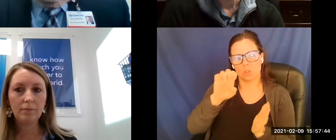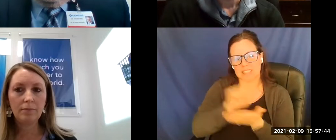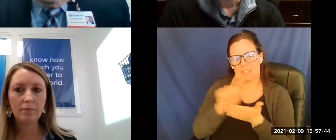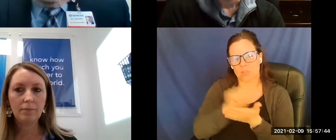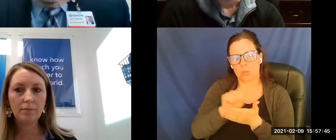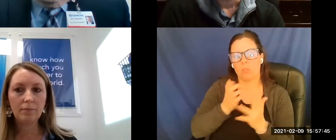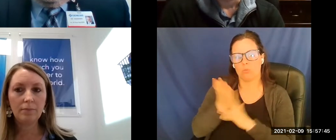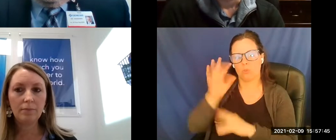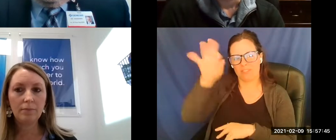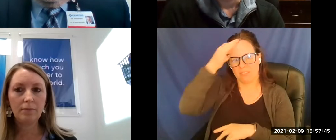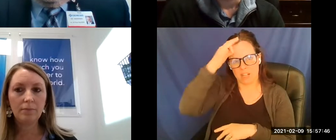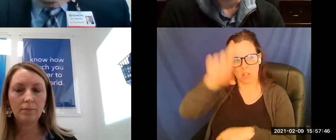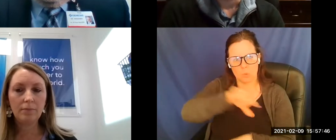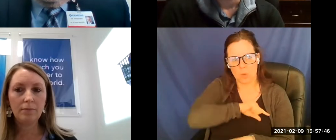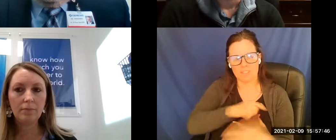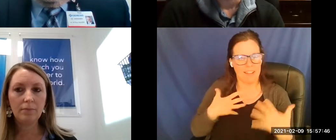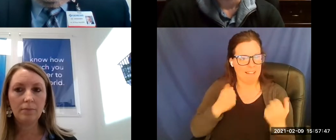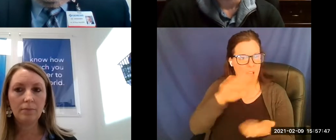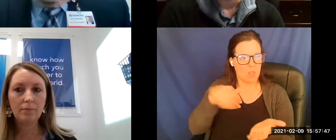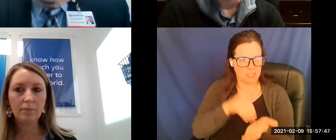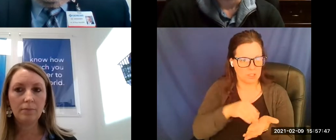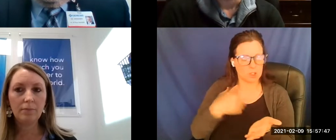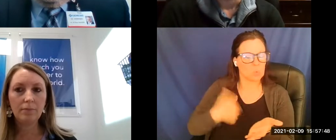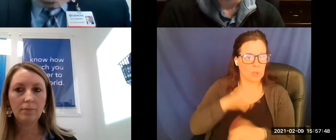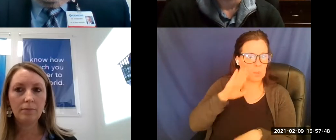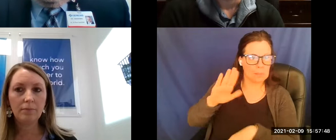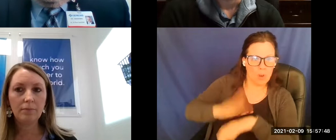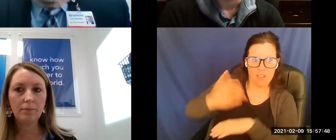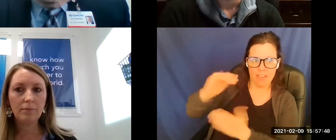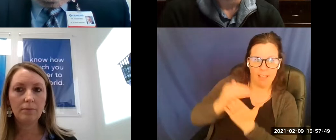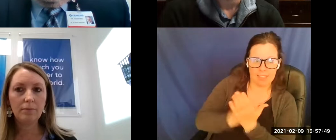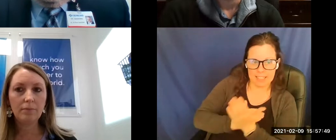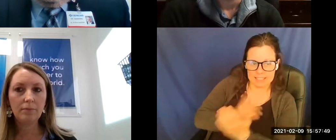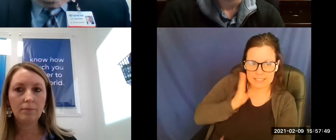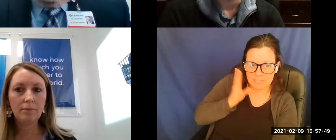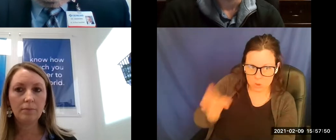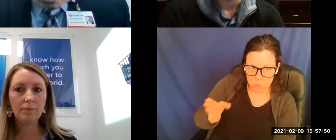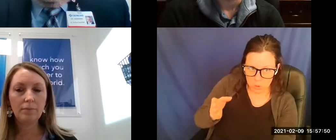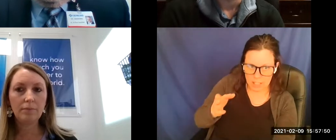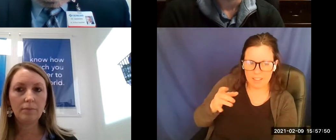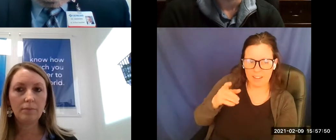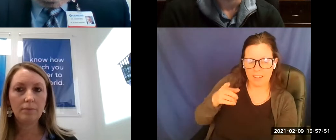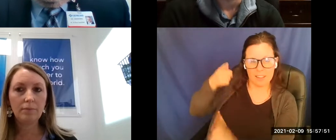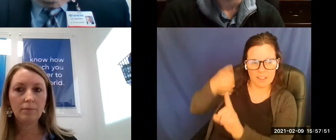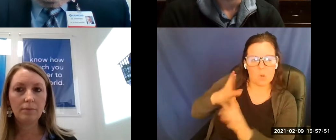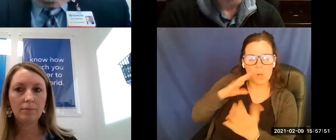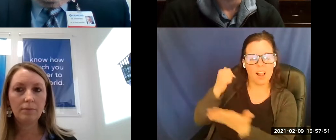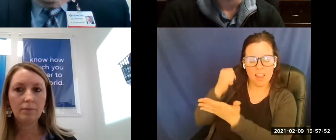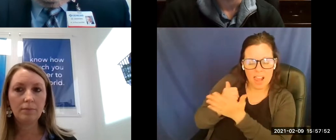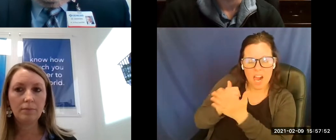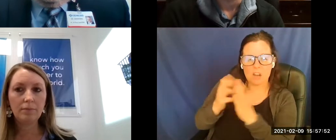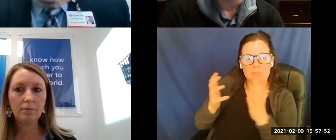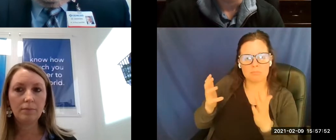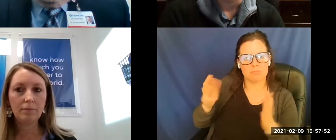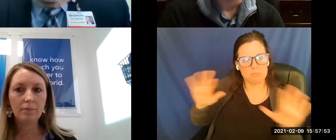So we will be on that list eventually. The idea is that that will help enhance the amount of vaccine coming to